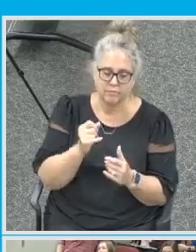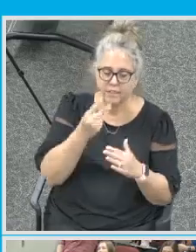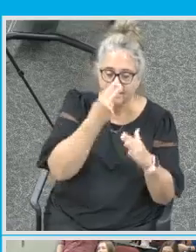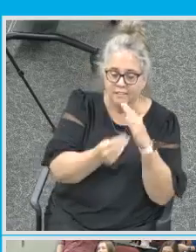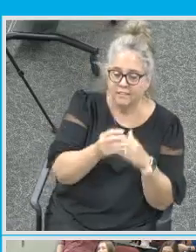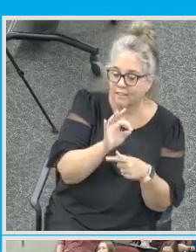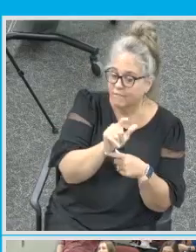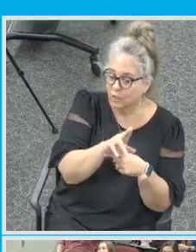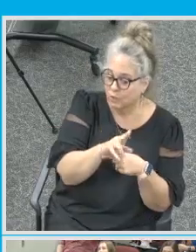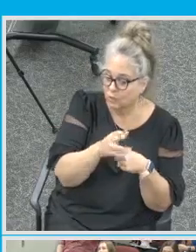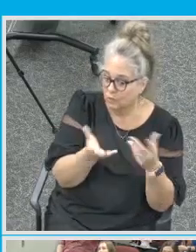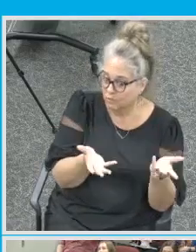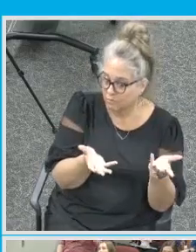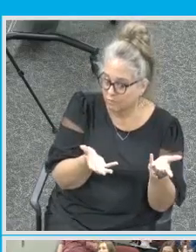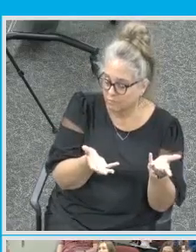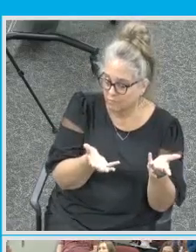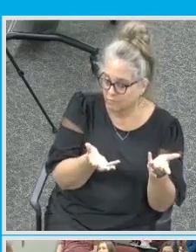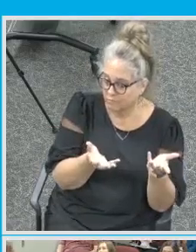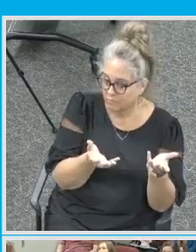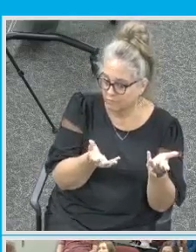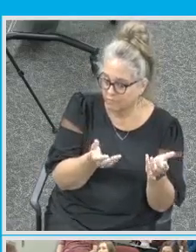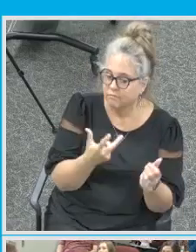vaccine will be here. Christy,